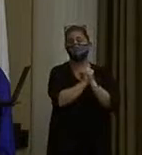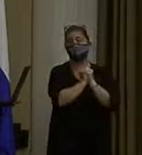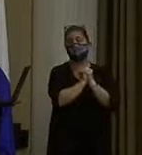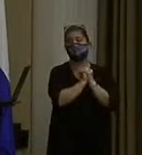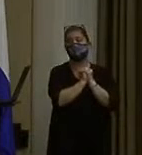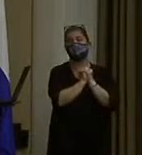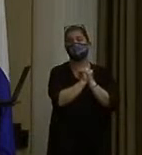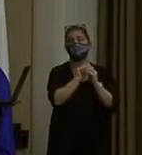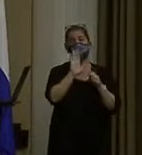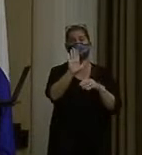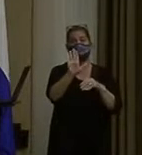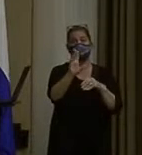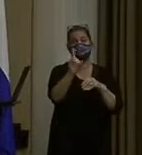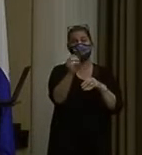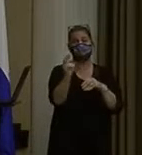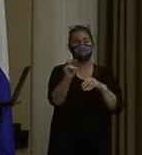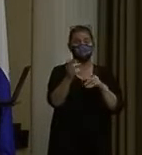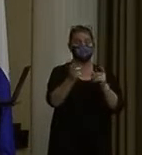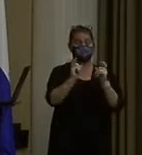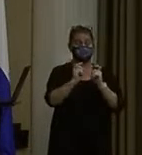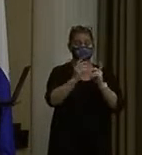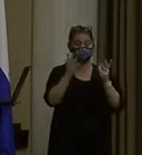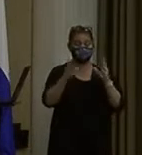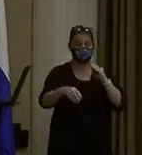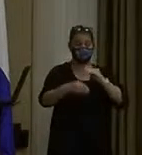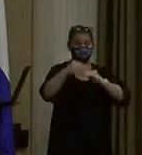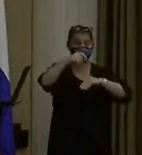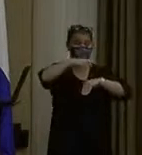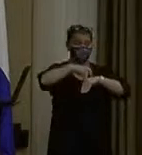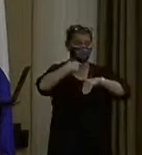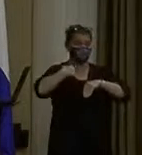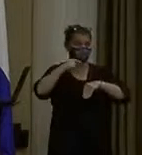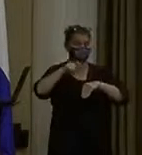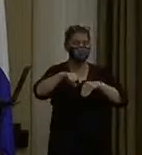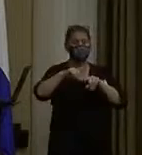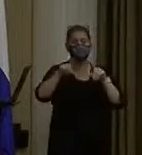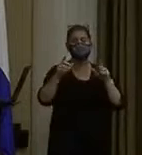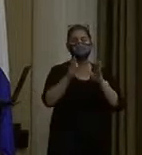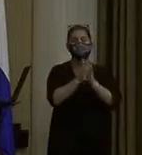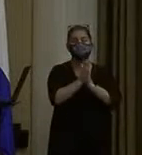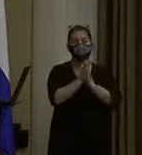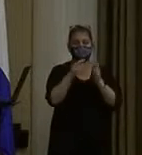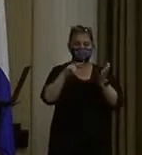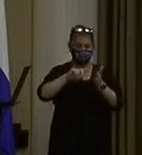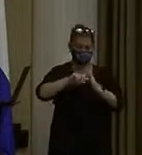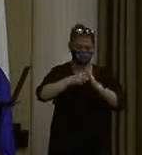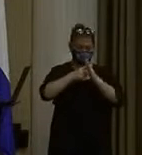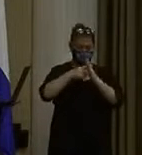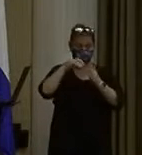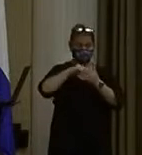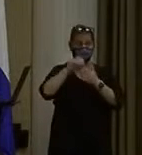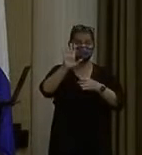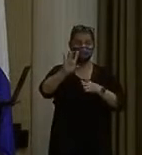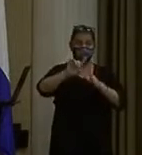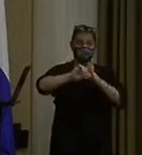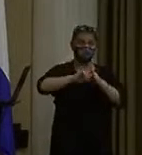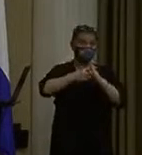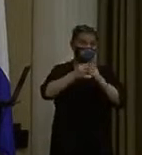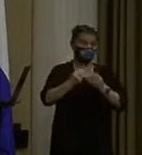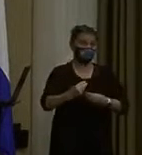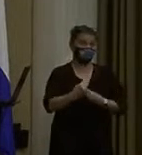dean has been very gracious in allowing me the extra time that I need. But let's begin. So in her inaugural